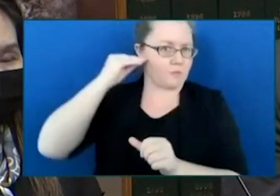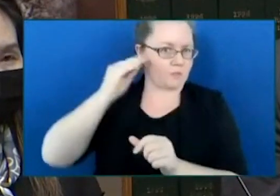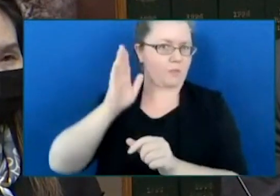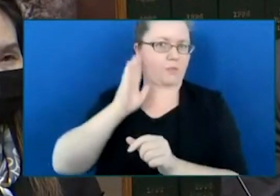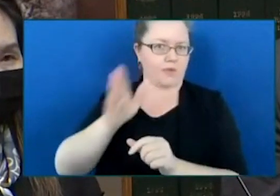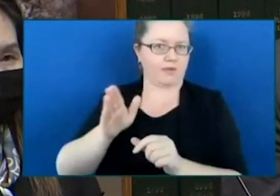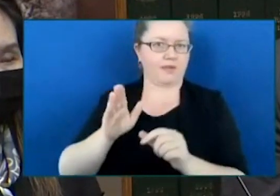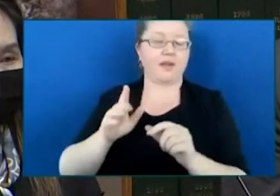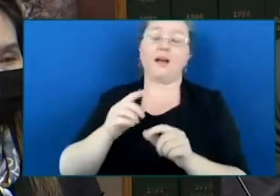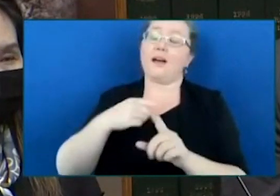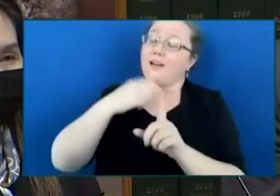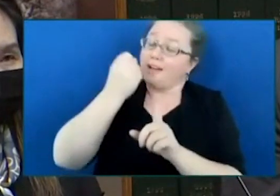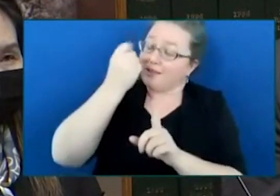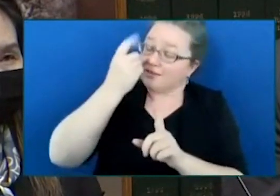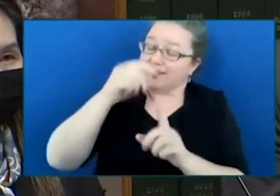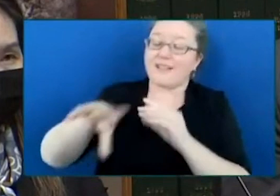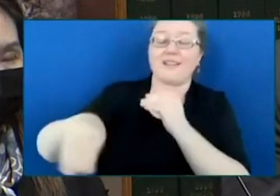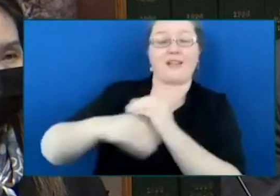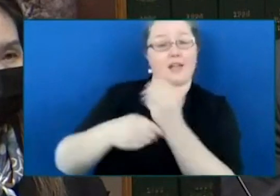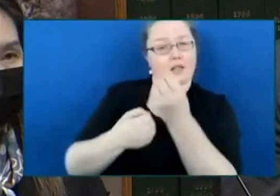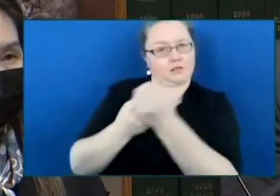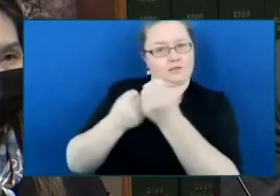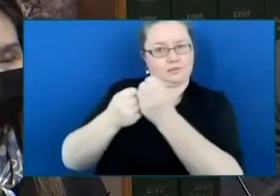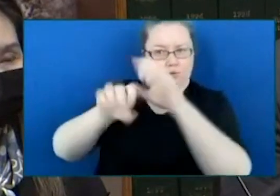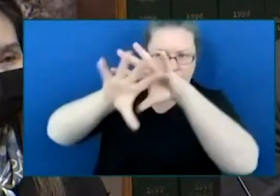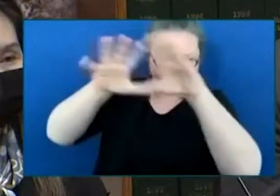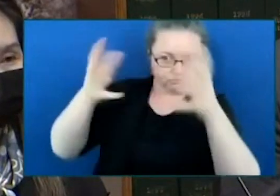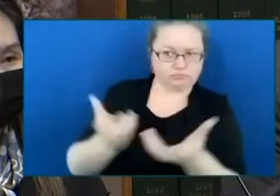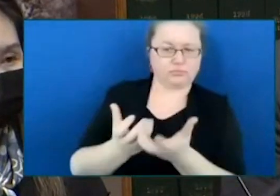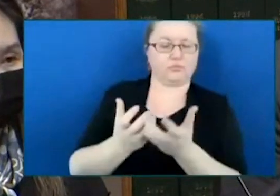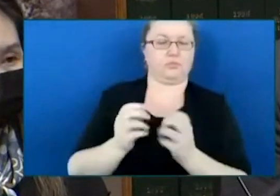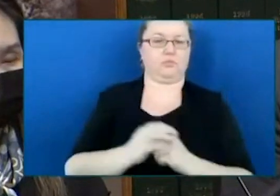is vital, we must also shift our attention upstream toward prevention, Mr. Speaker.